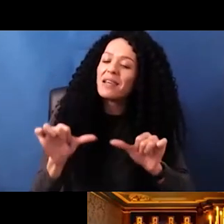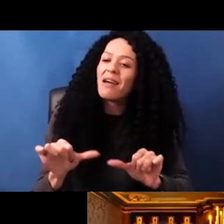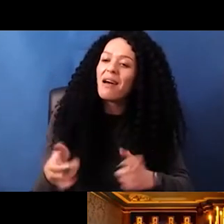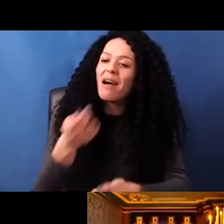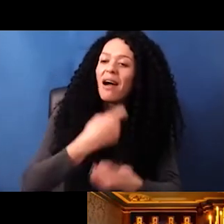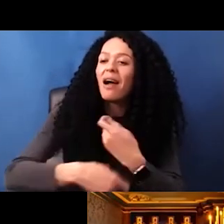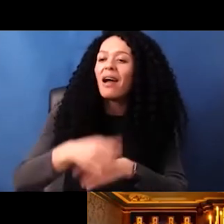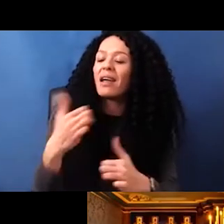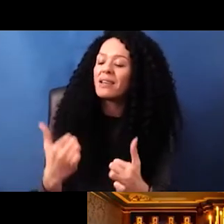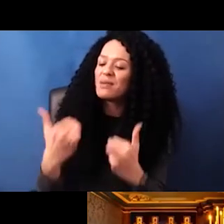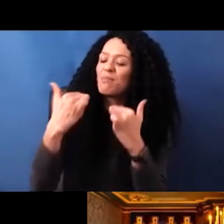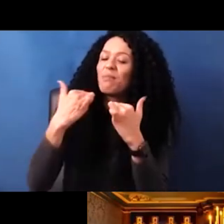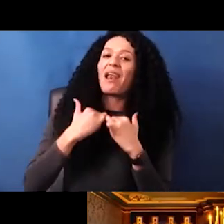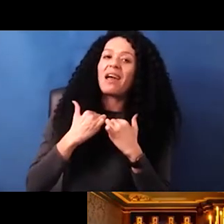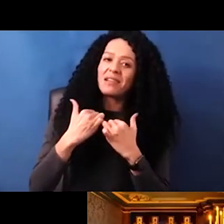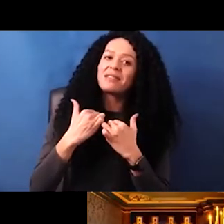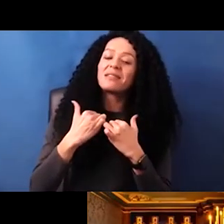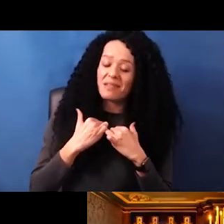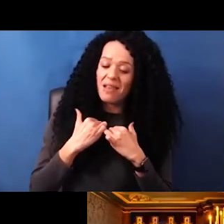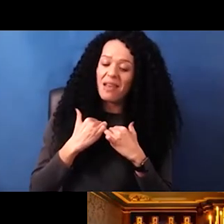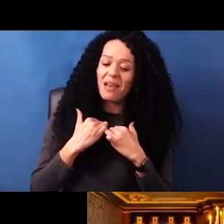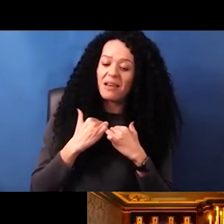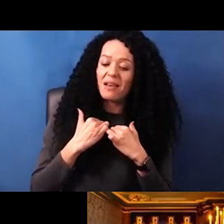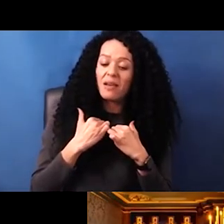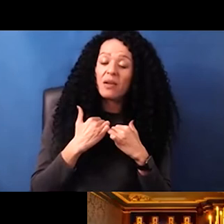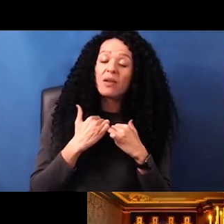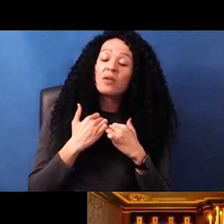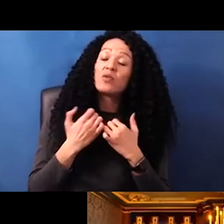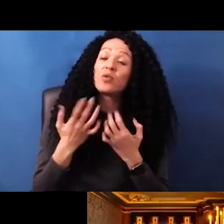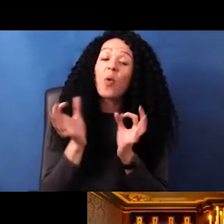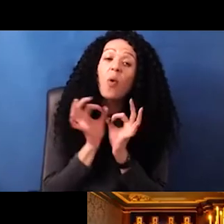blesseth her is blessed.